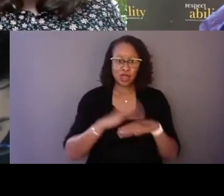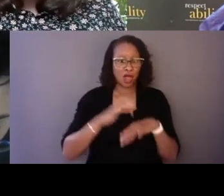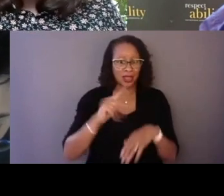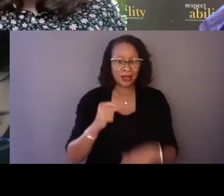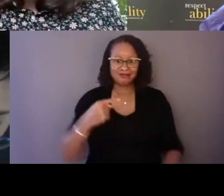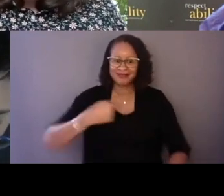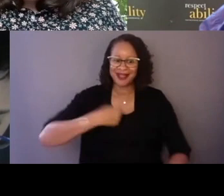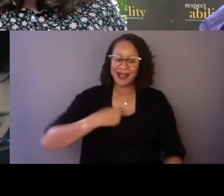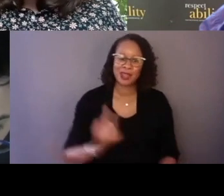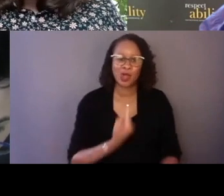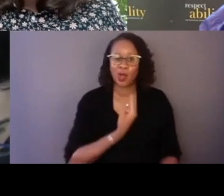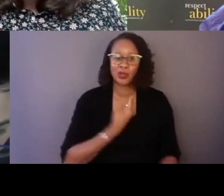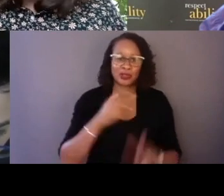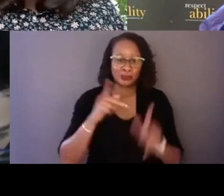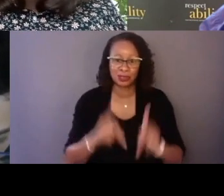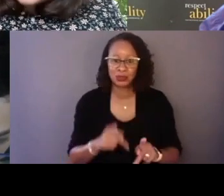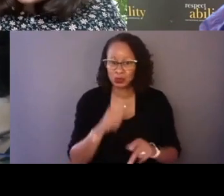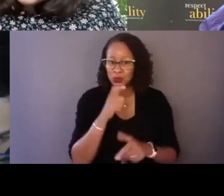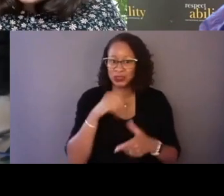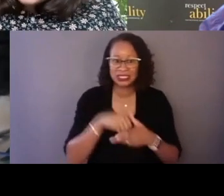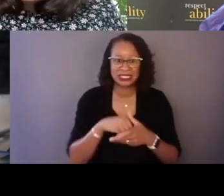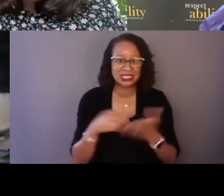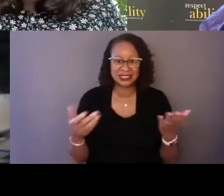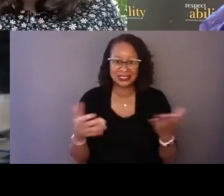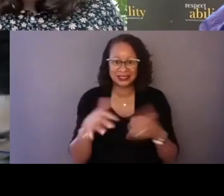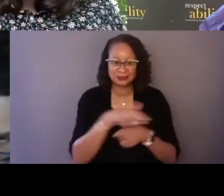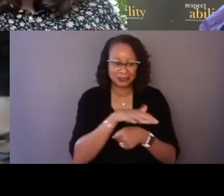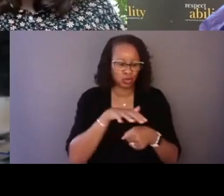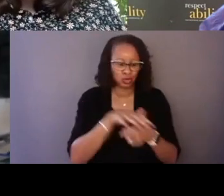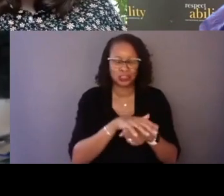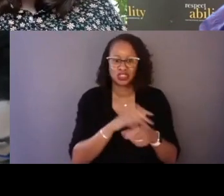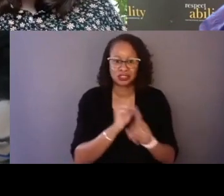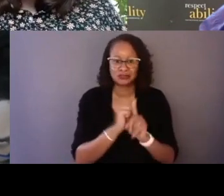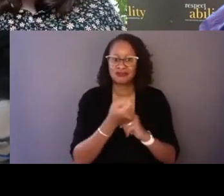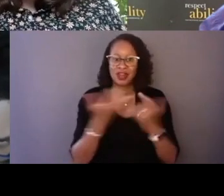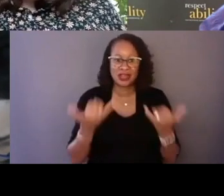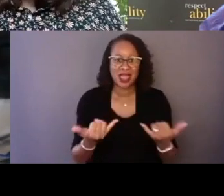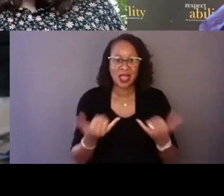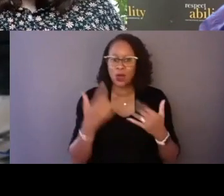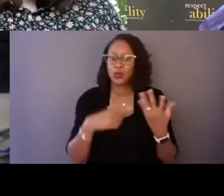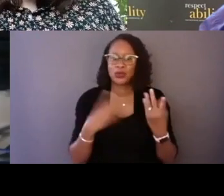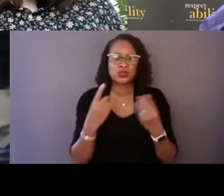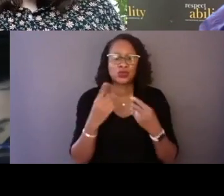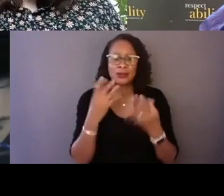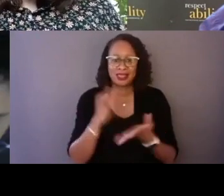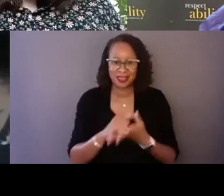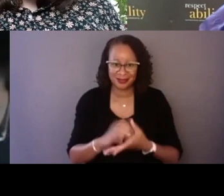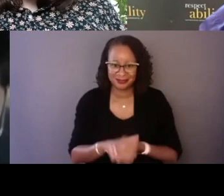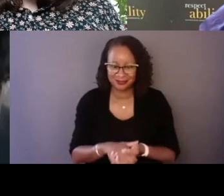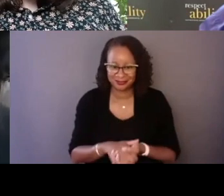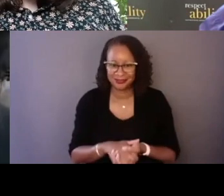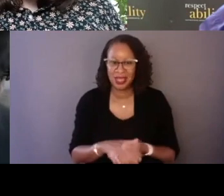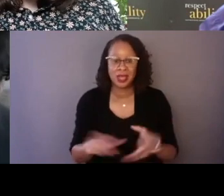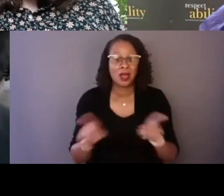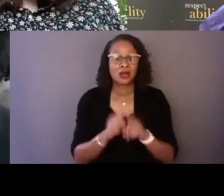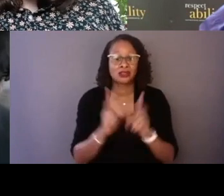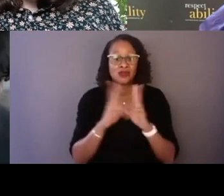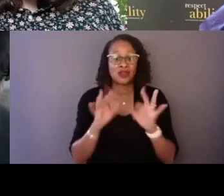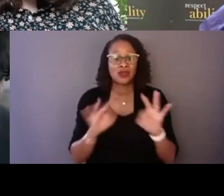this space right now. What are we doing about that? Like, what can we do here? I think there's also something really